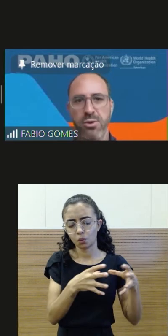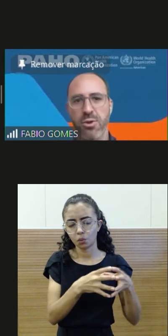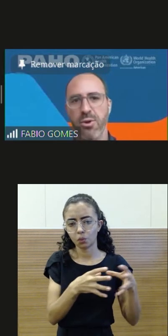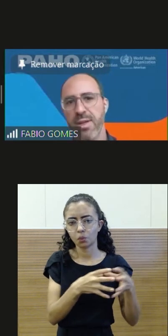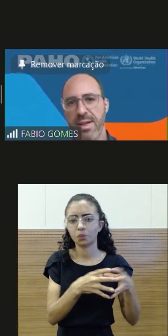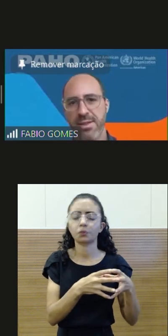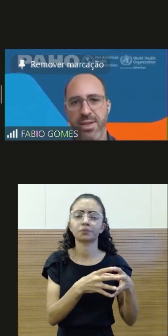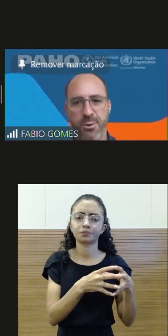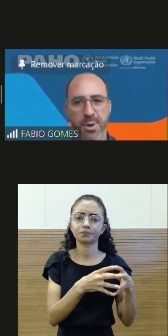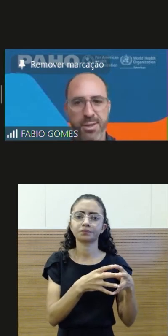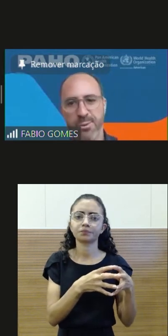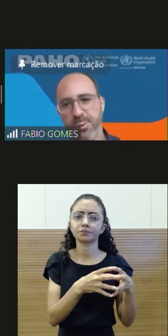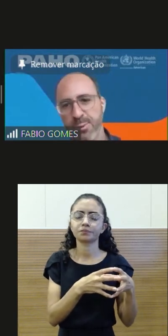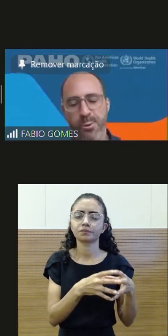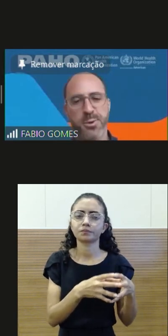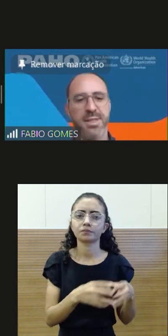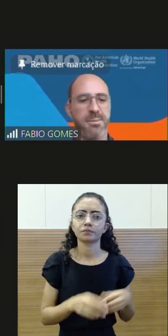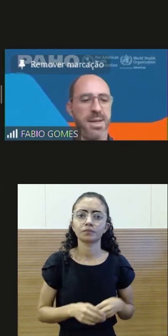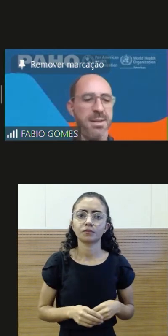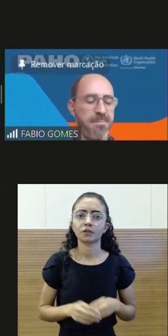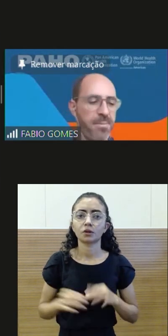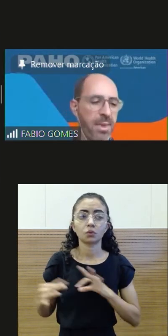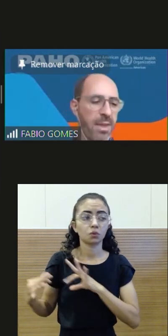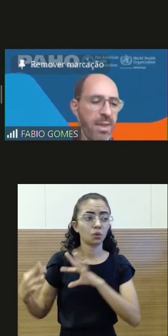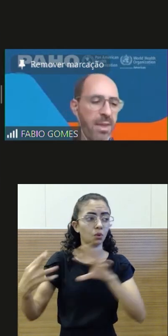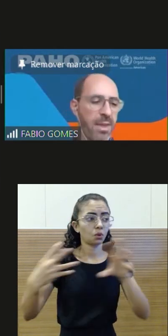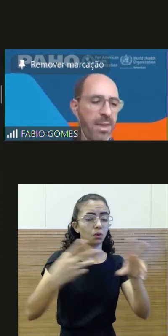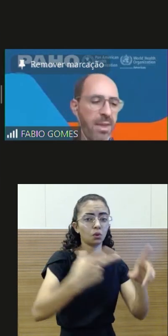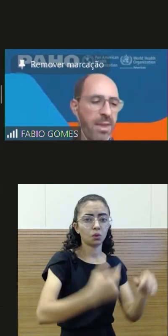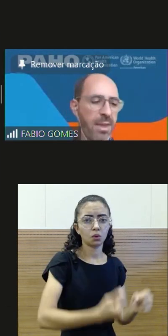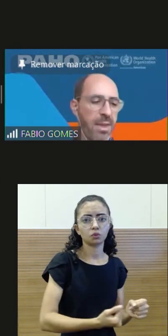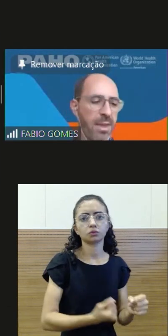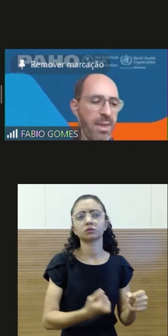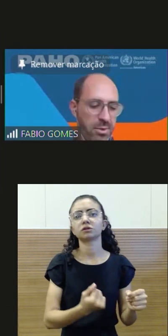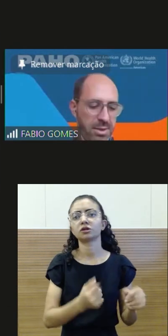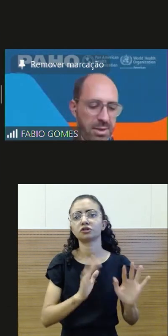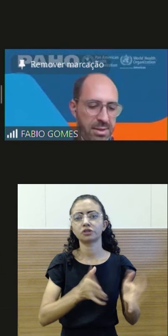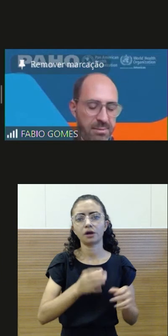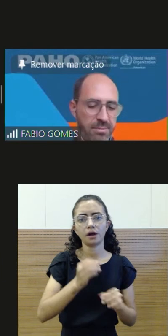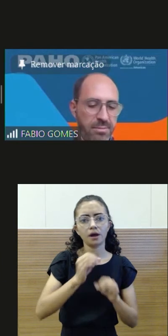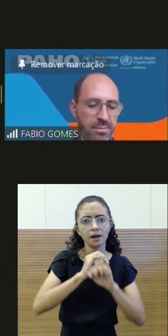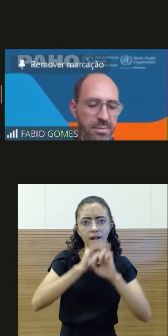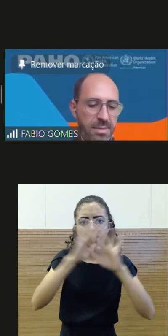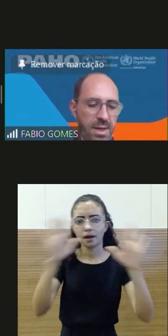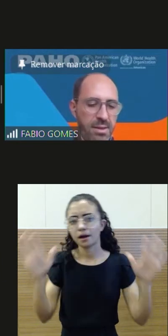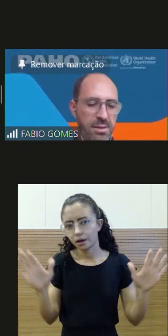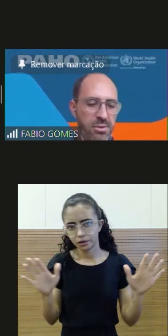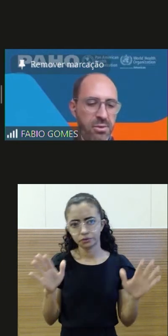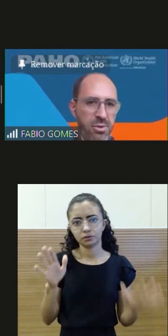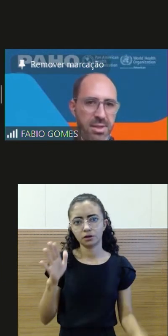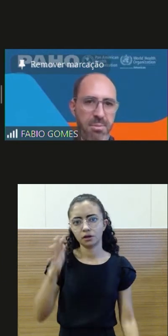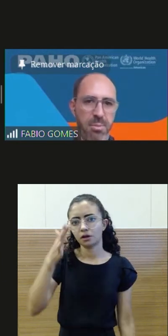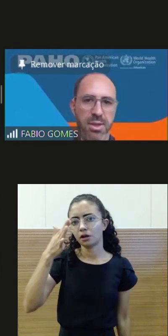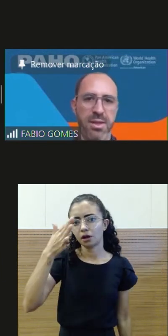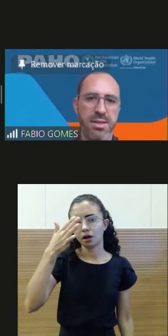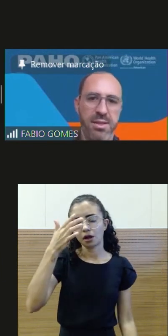that the whole group is doing. Not only, every group is pretty clear